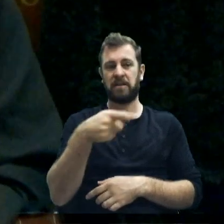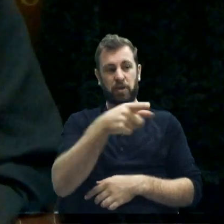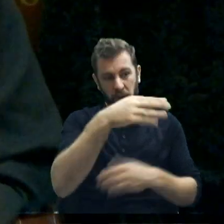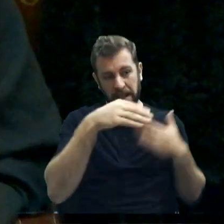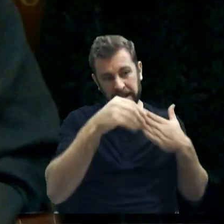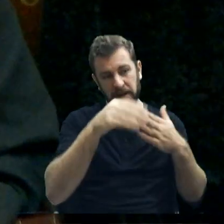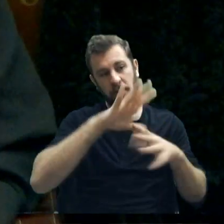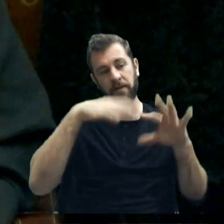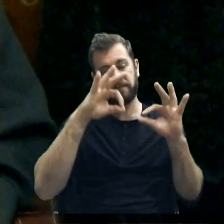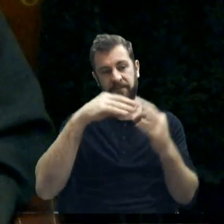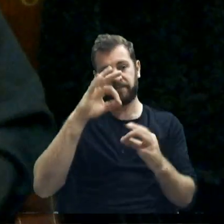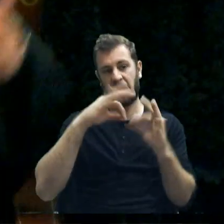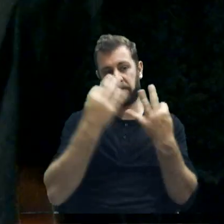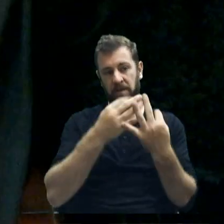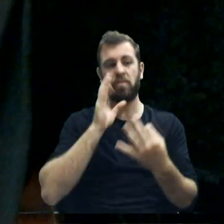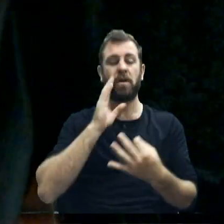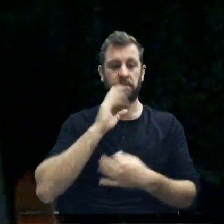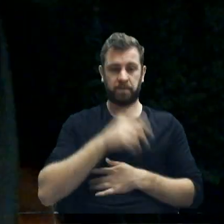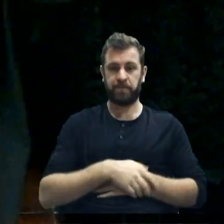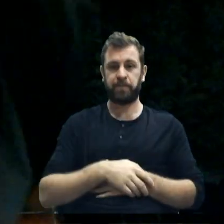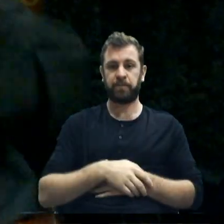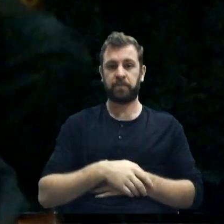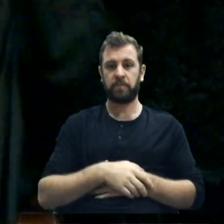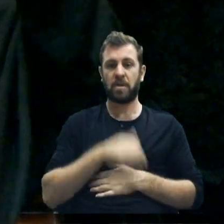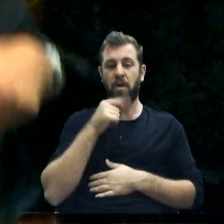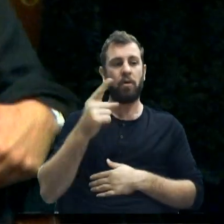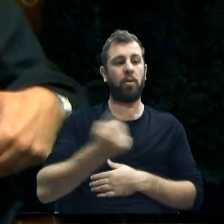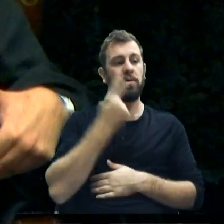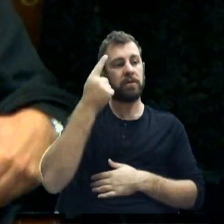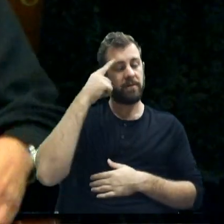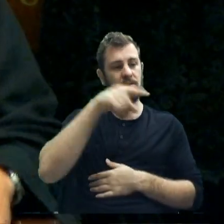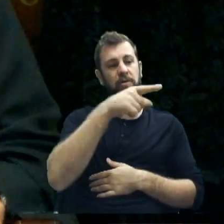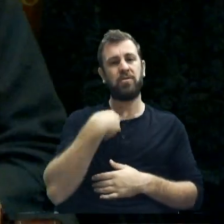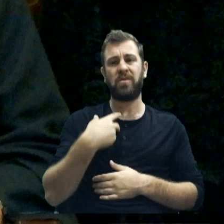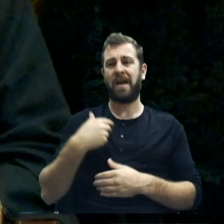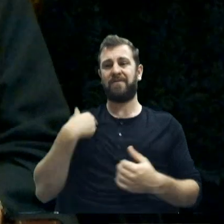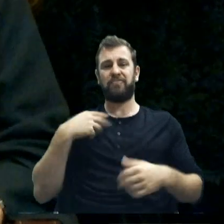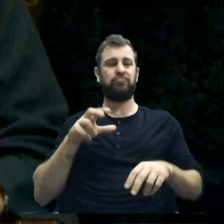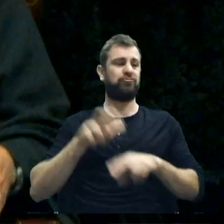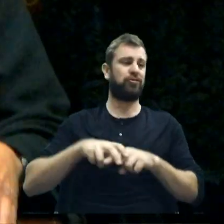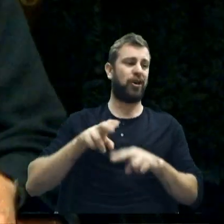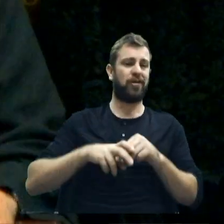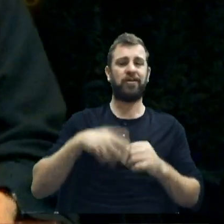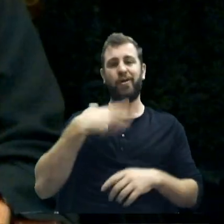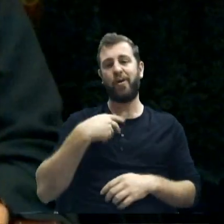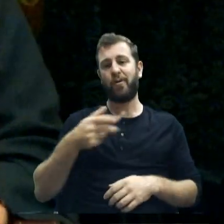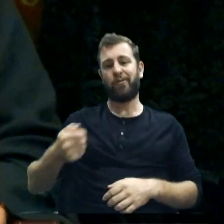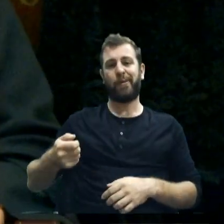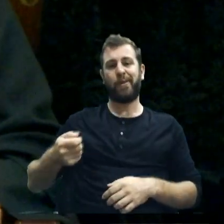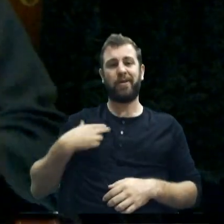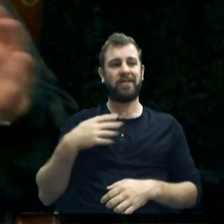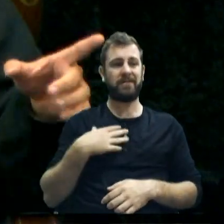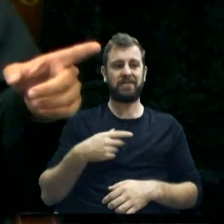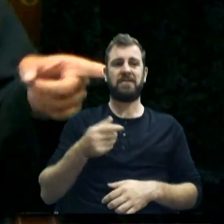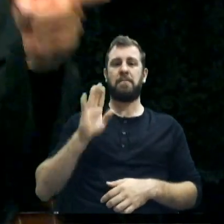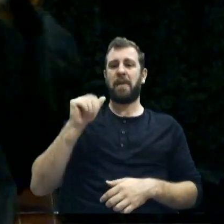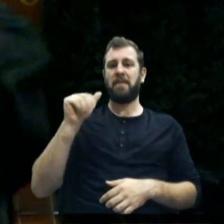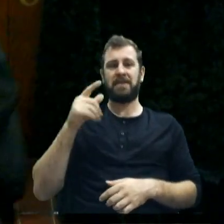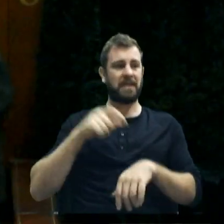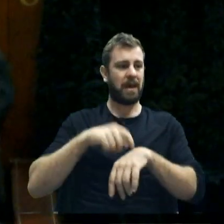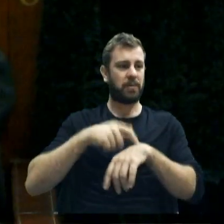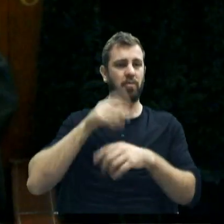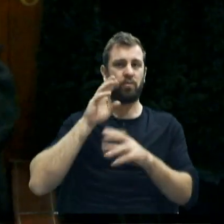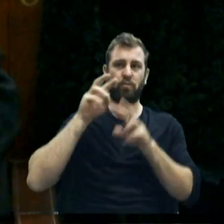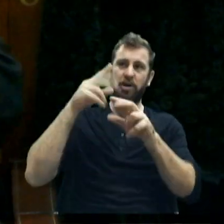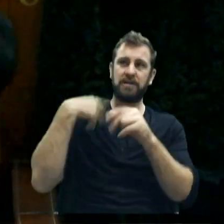family. Not just so you can walk around and have your own chair and have your own remote, it's Baba's time to watch TV. No, with